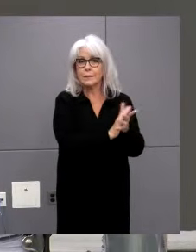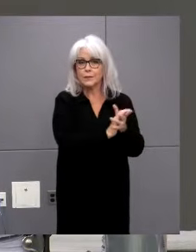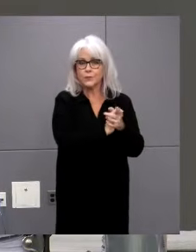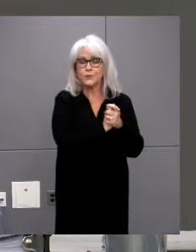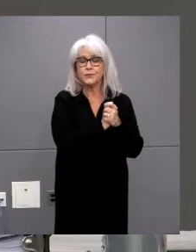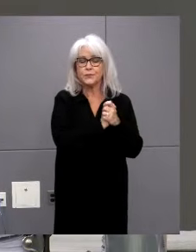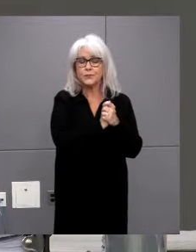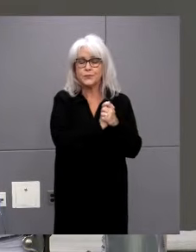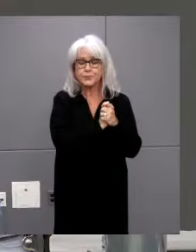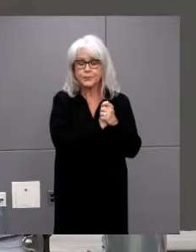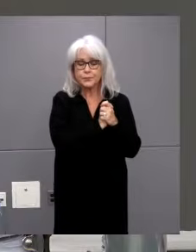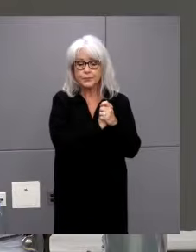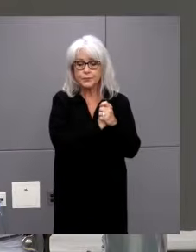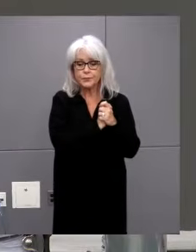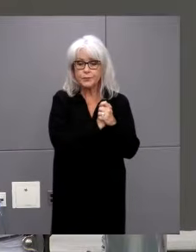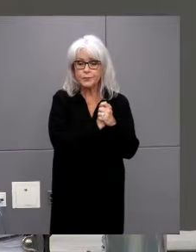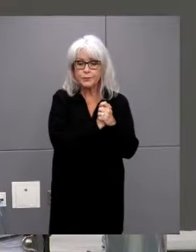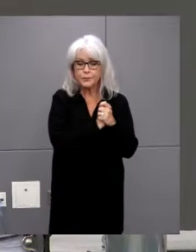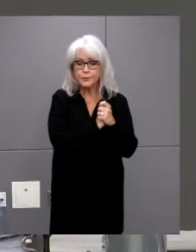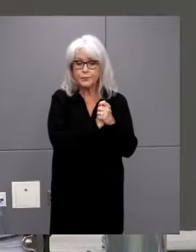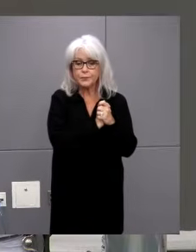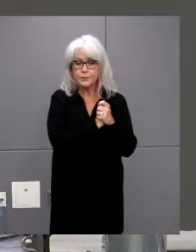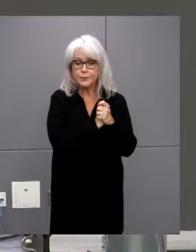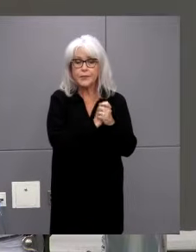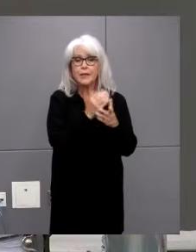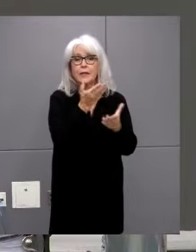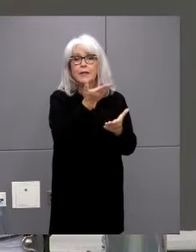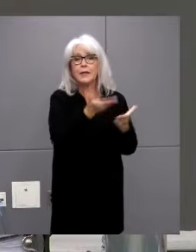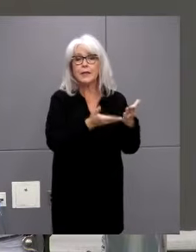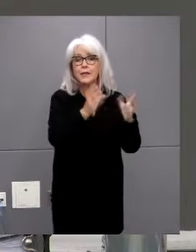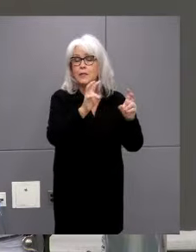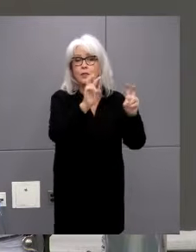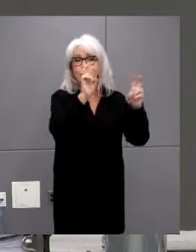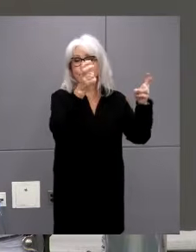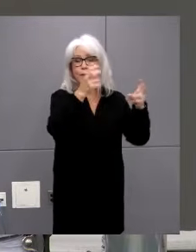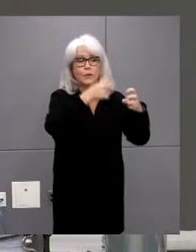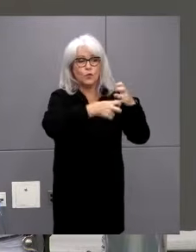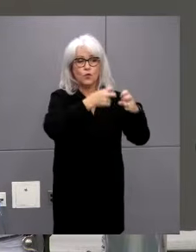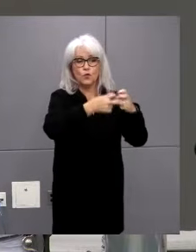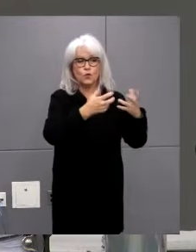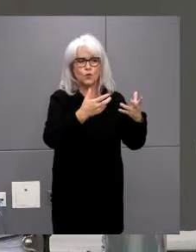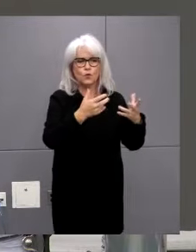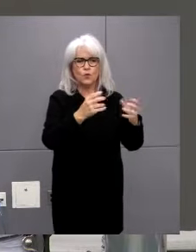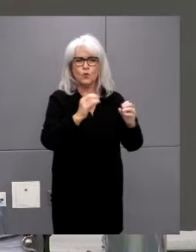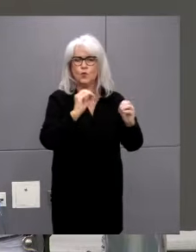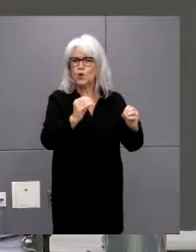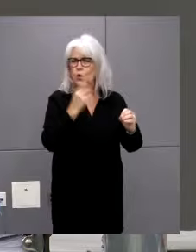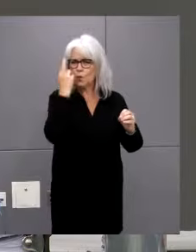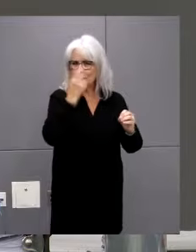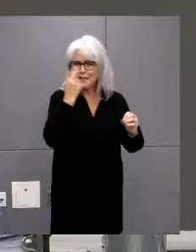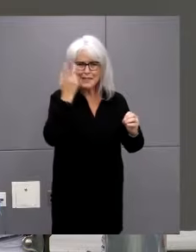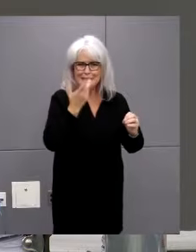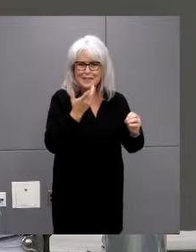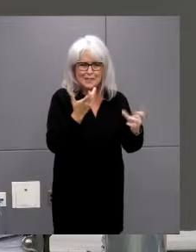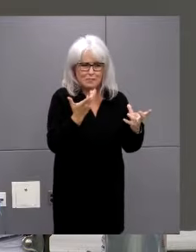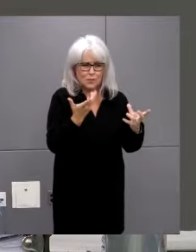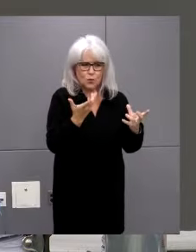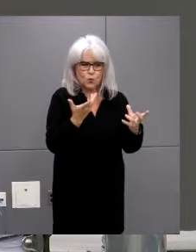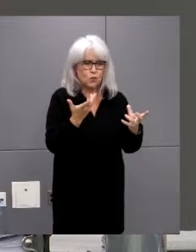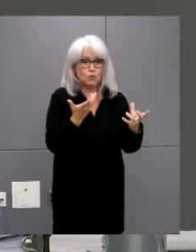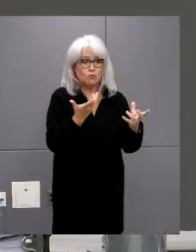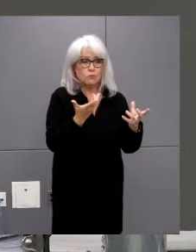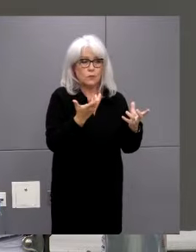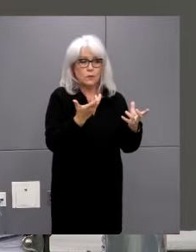This is a hill that I didn't think anybody should live or die on. I didn't see anything wrong with this.